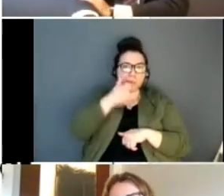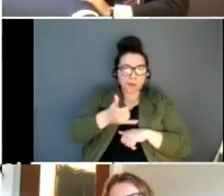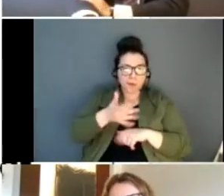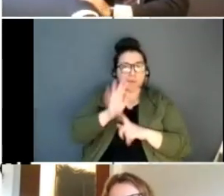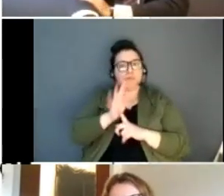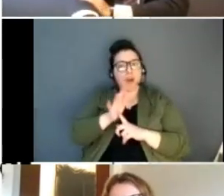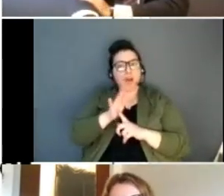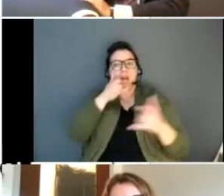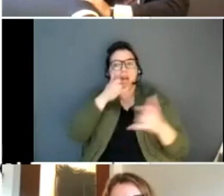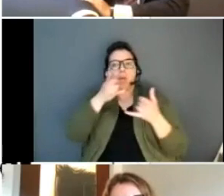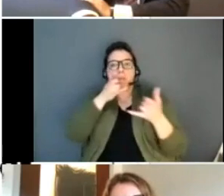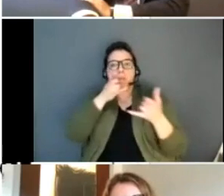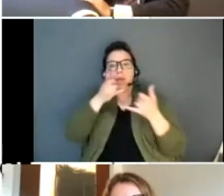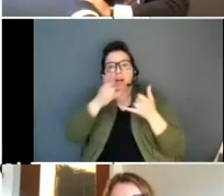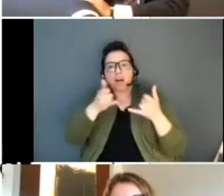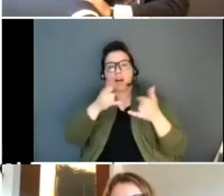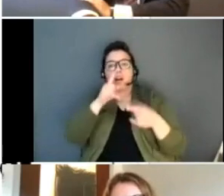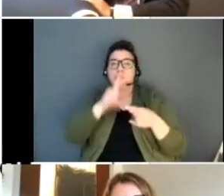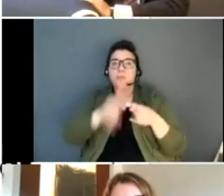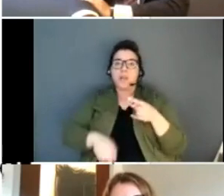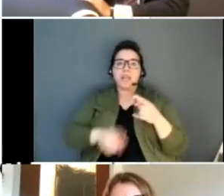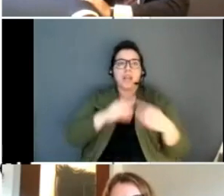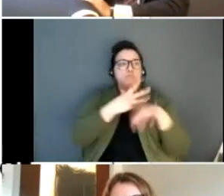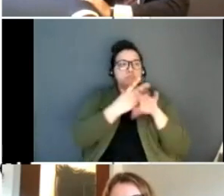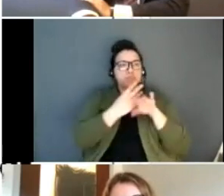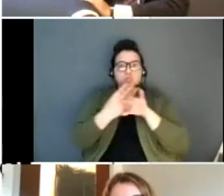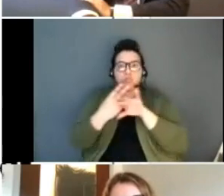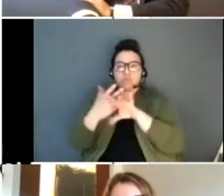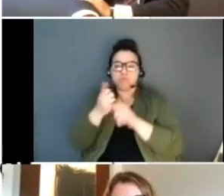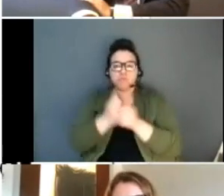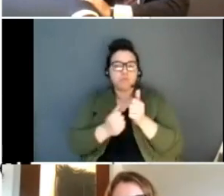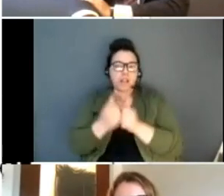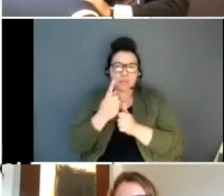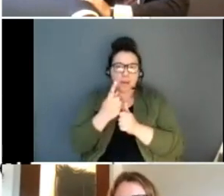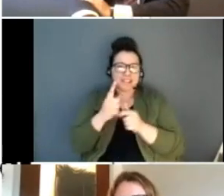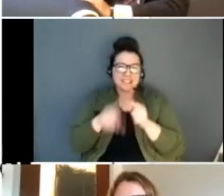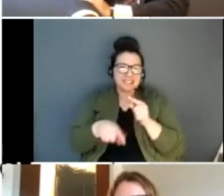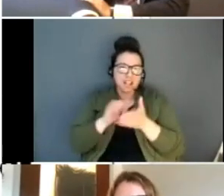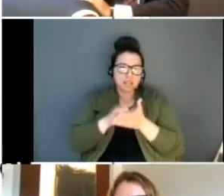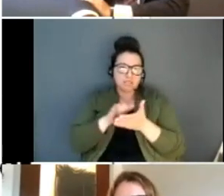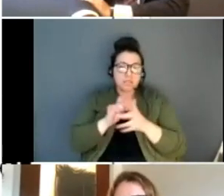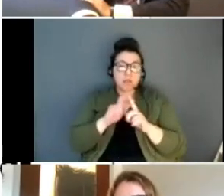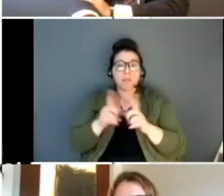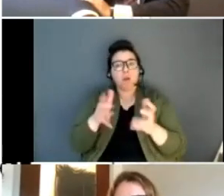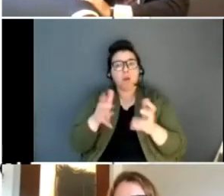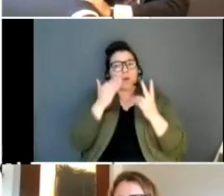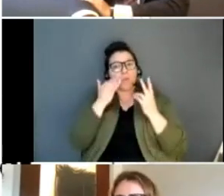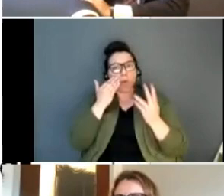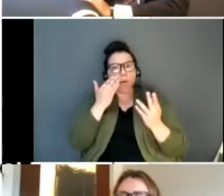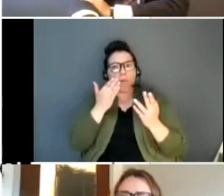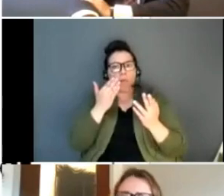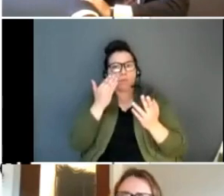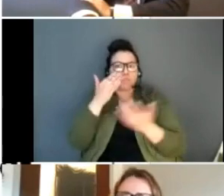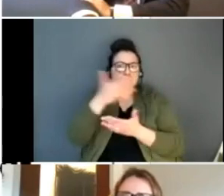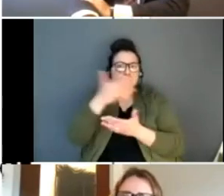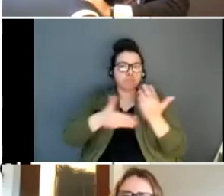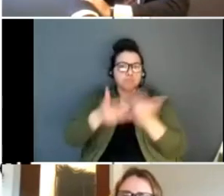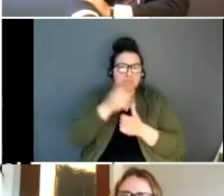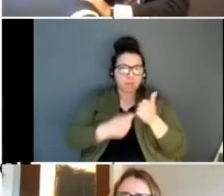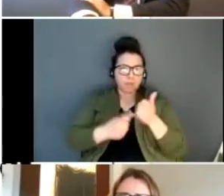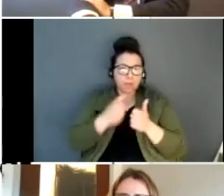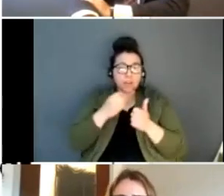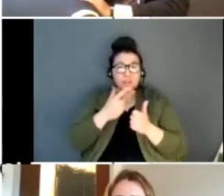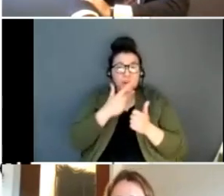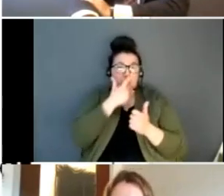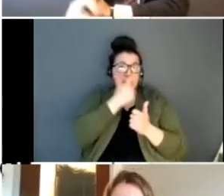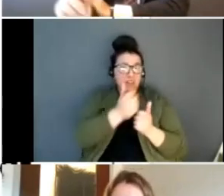with everybody like this right now, but we'd like to get to know everyone who's here. And so interested in your email, we'll